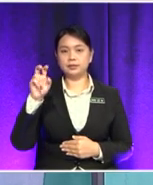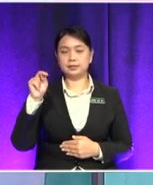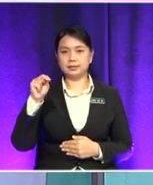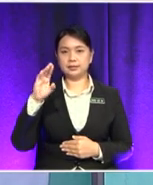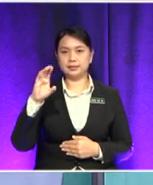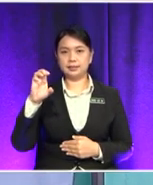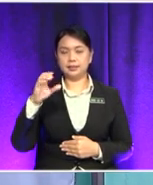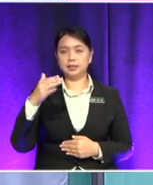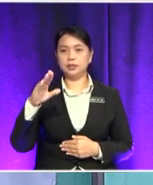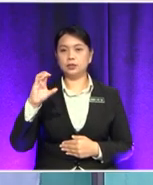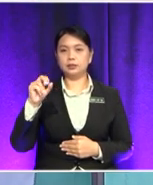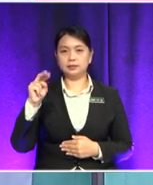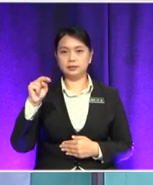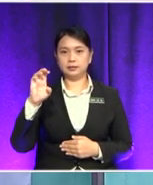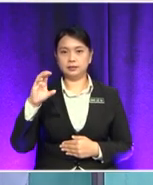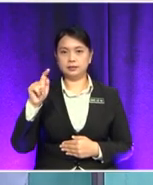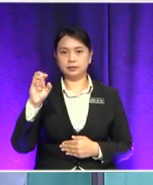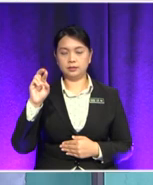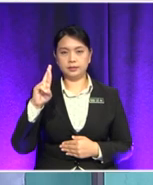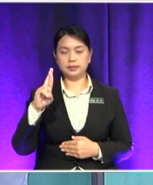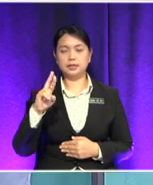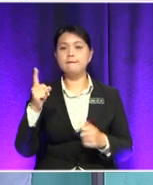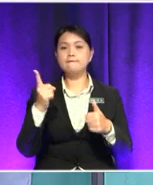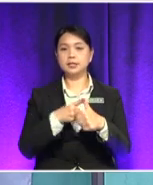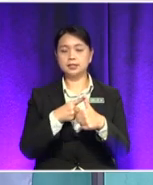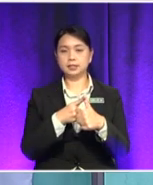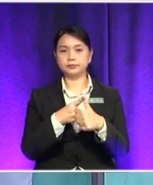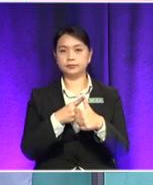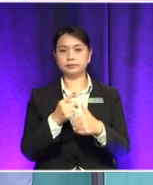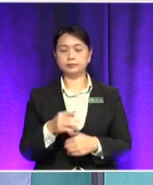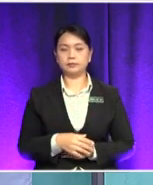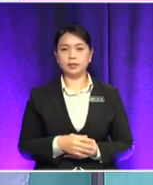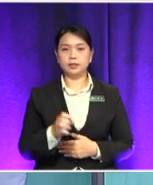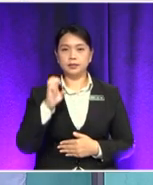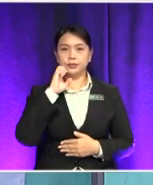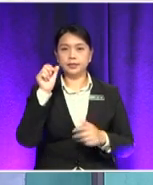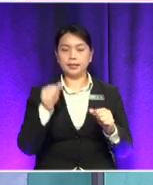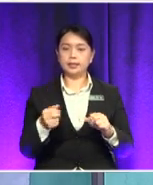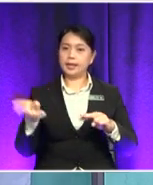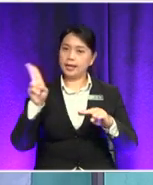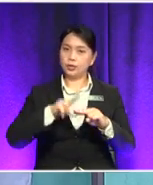First and foremost. So, what Shahira can improve here is maybe she can add on examples